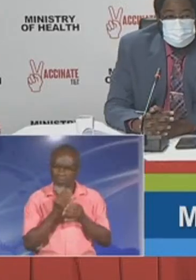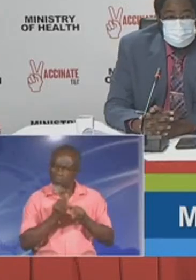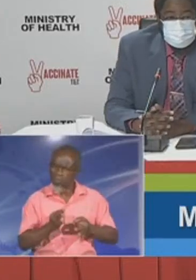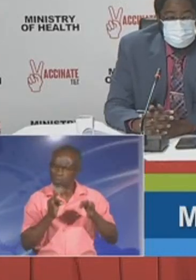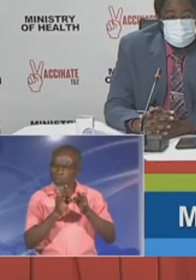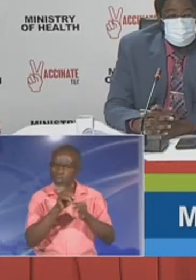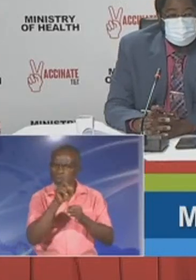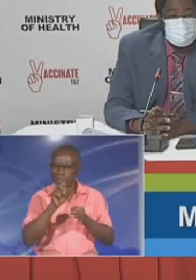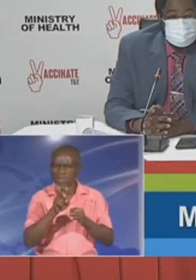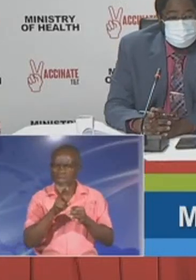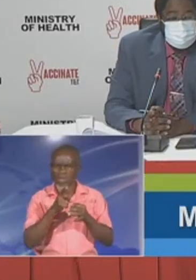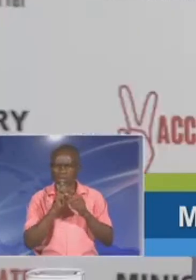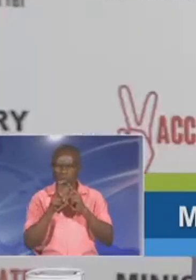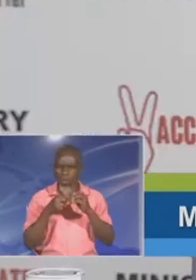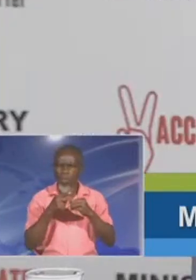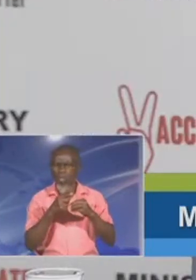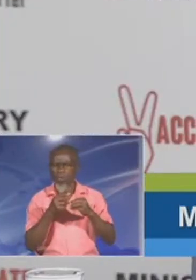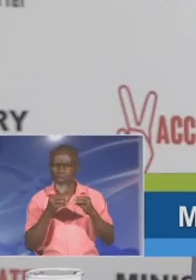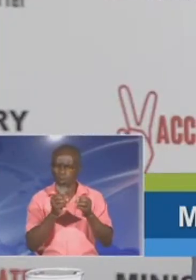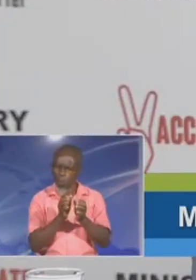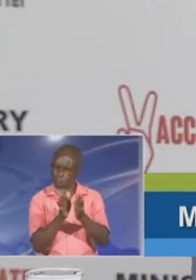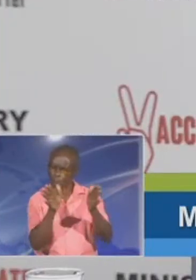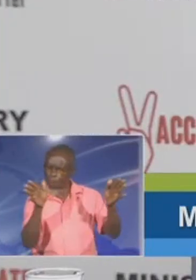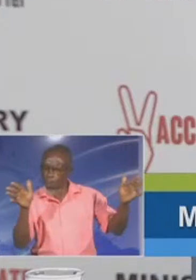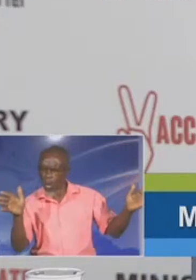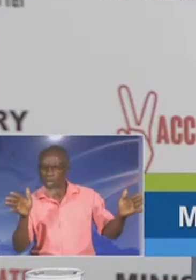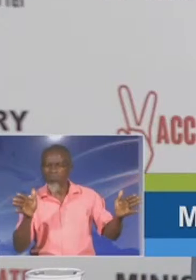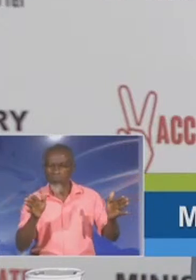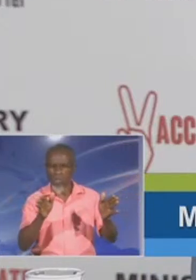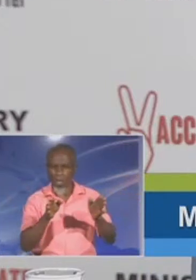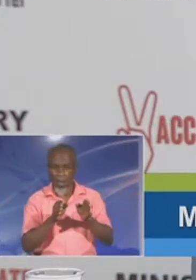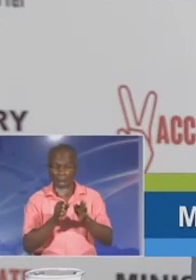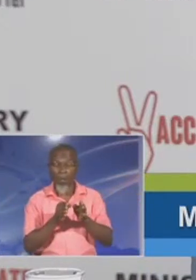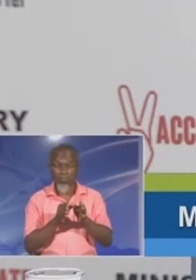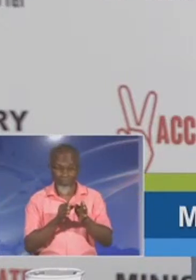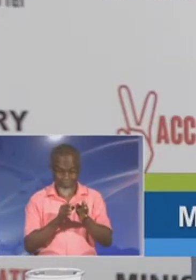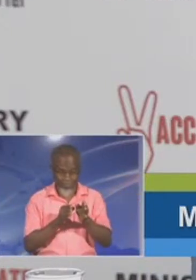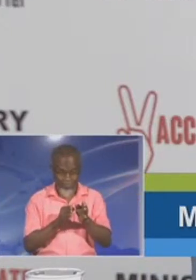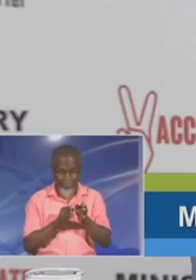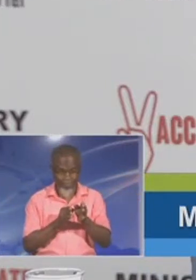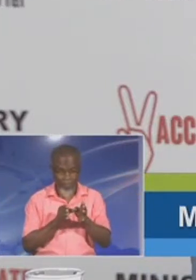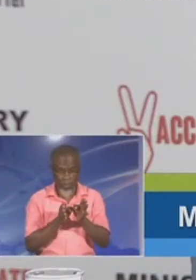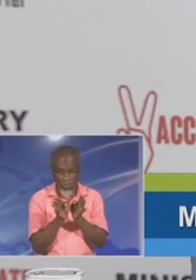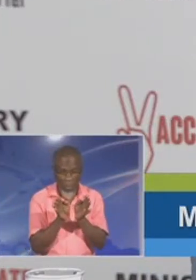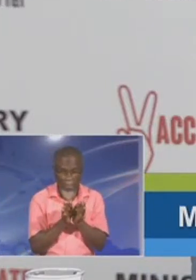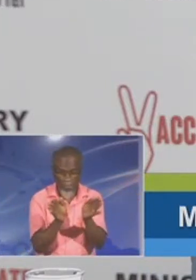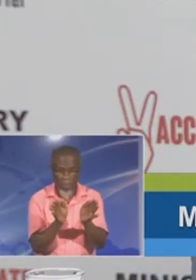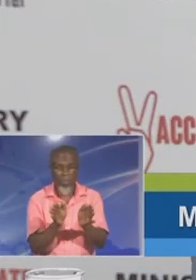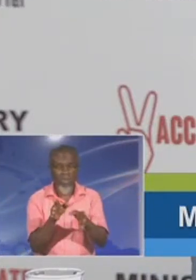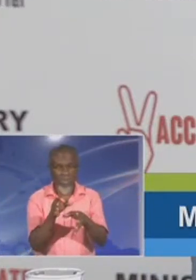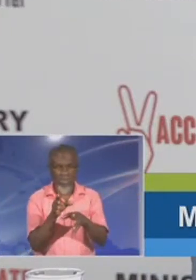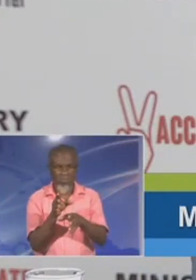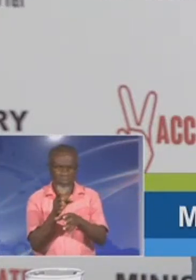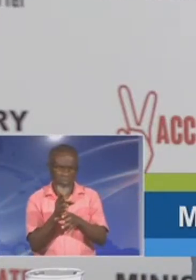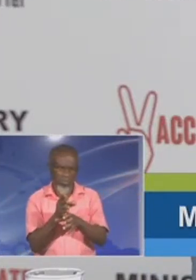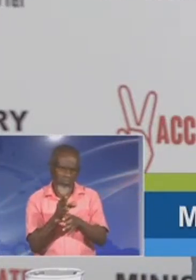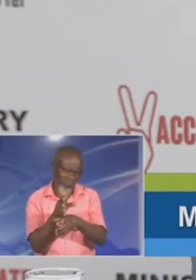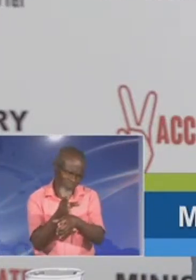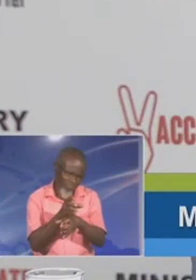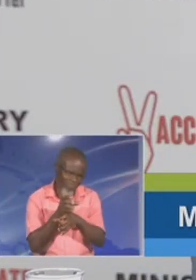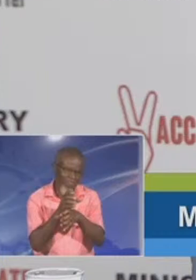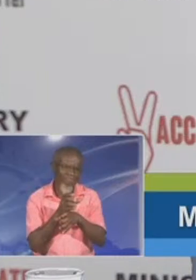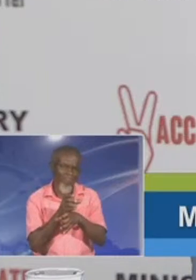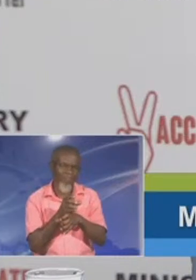the wider sort of public health surveillance that happens not just for COVID, but for a range of pathogens that could have some sort